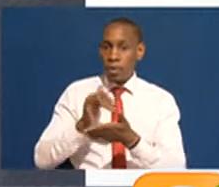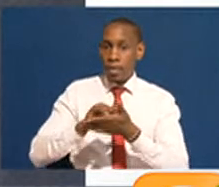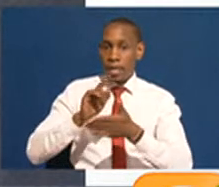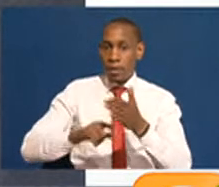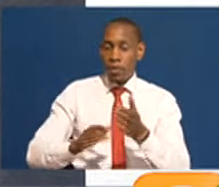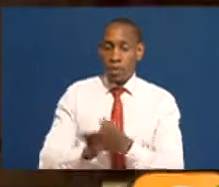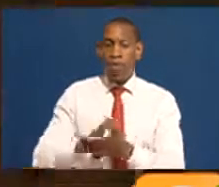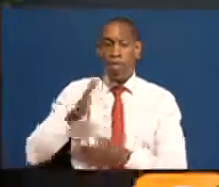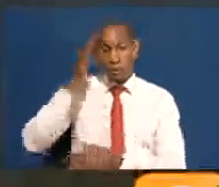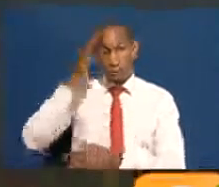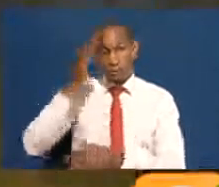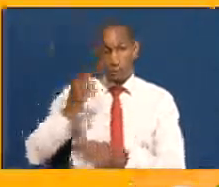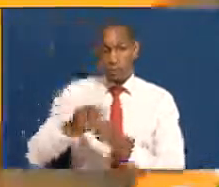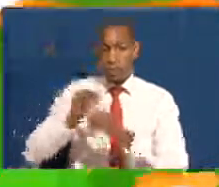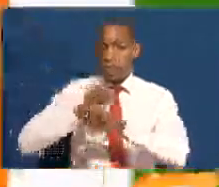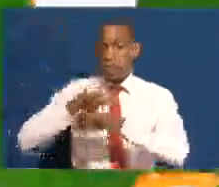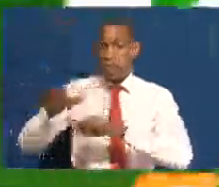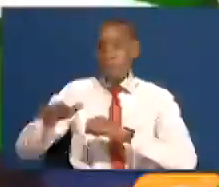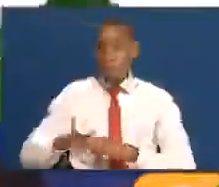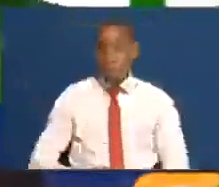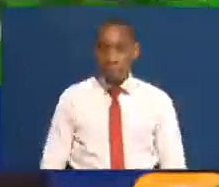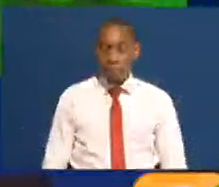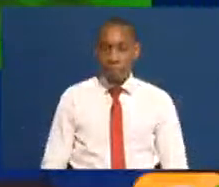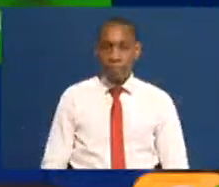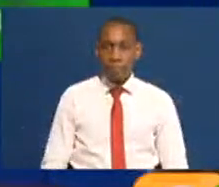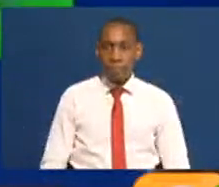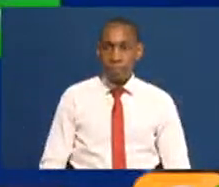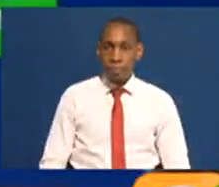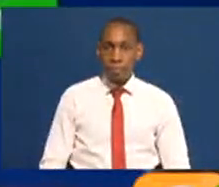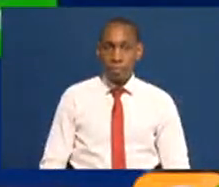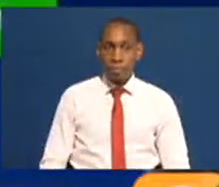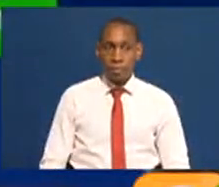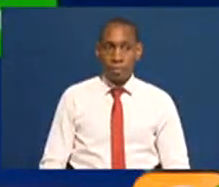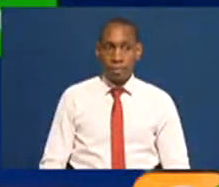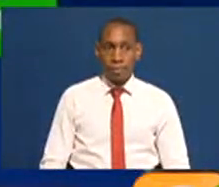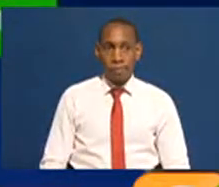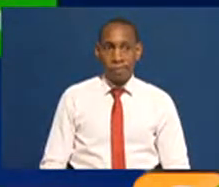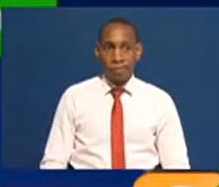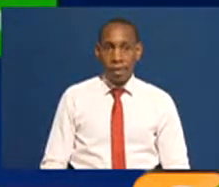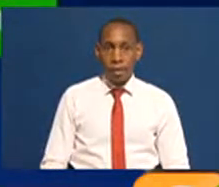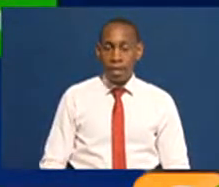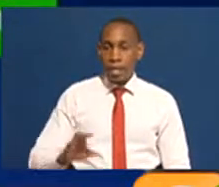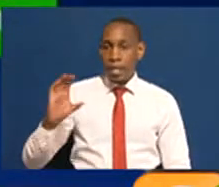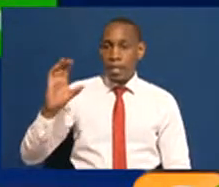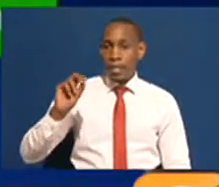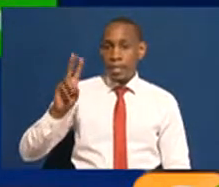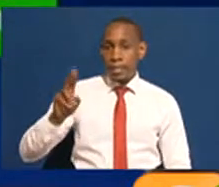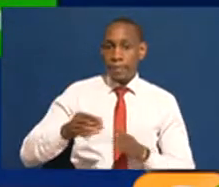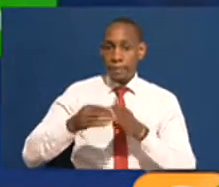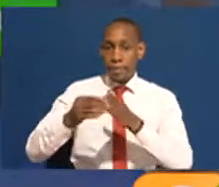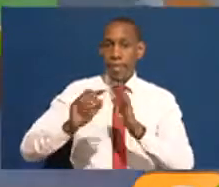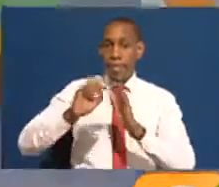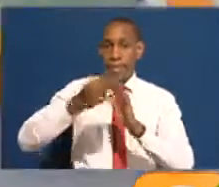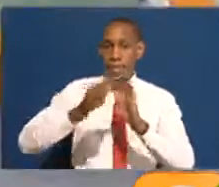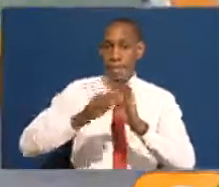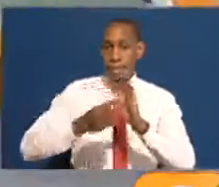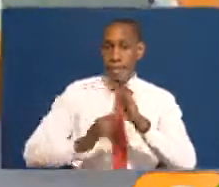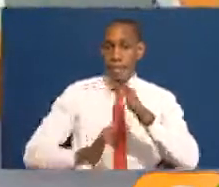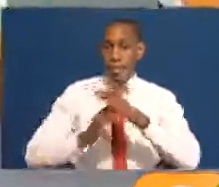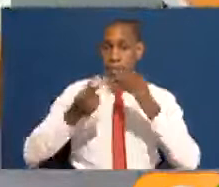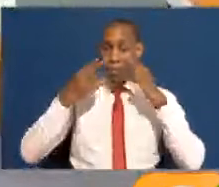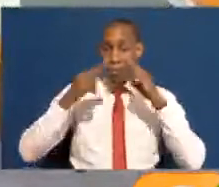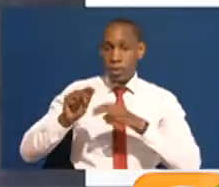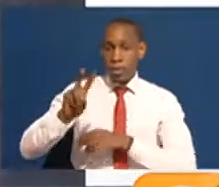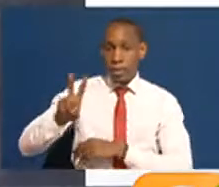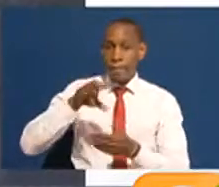is well known. This is Citizen. Citizen TV topped the list of the most watched